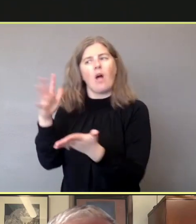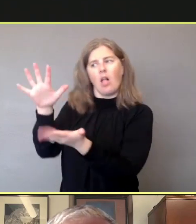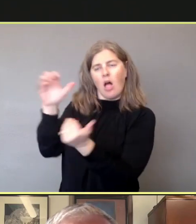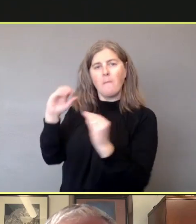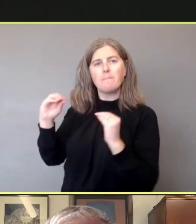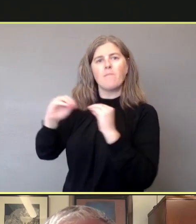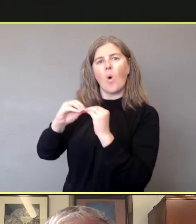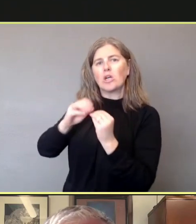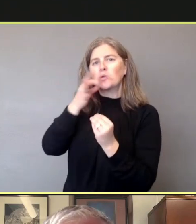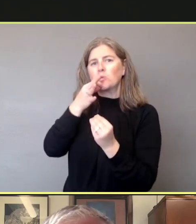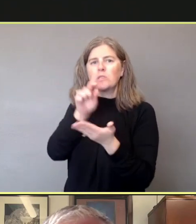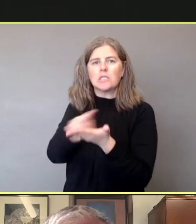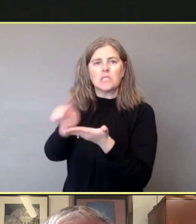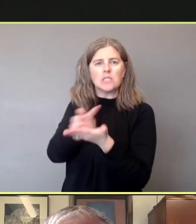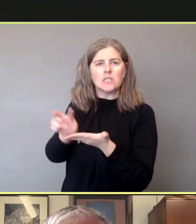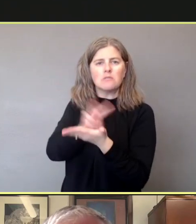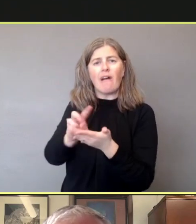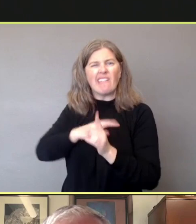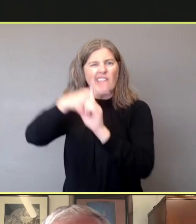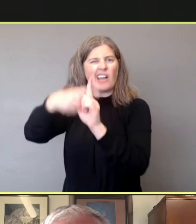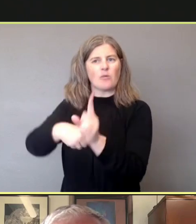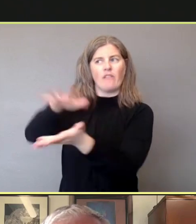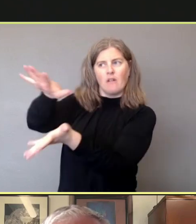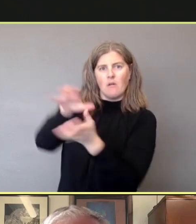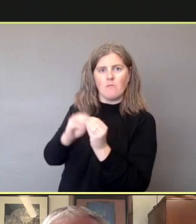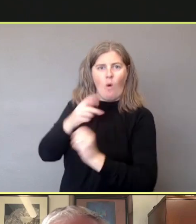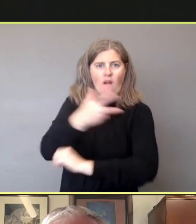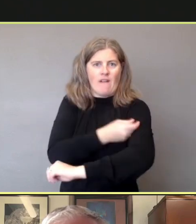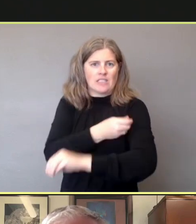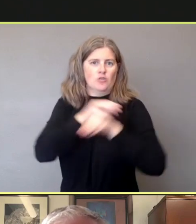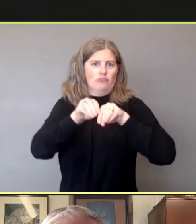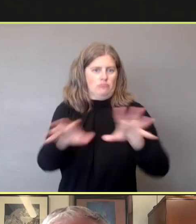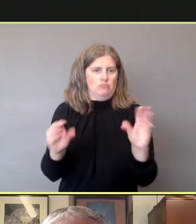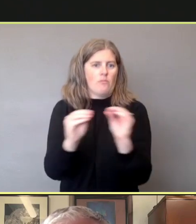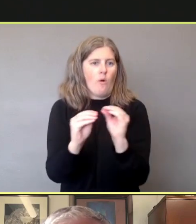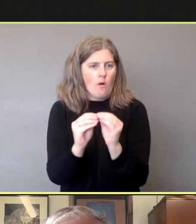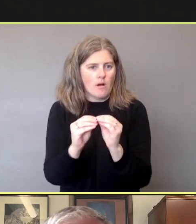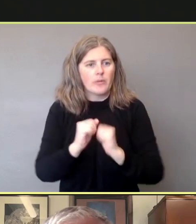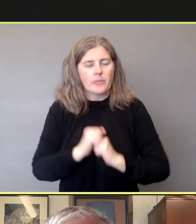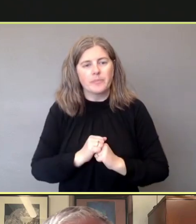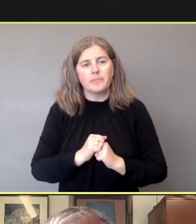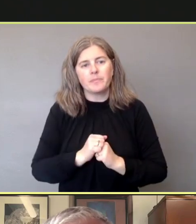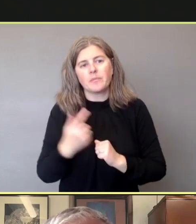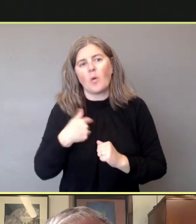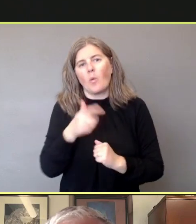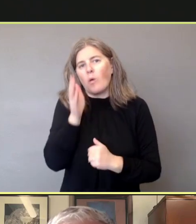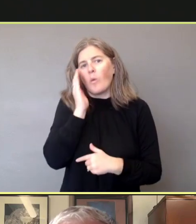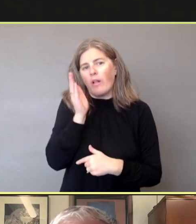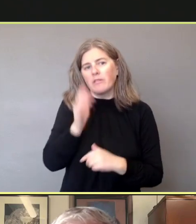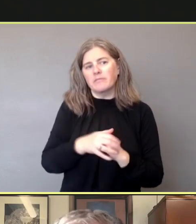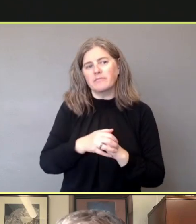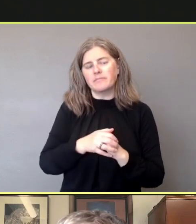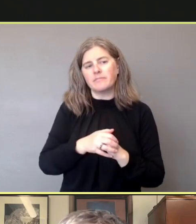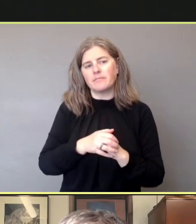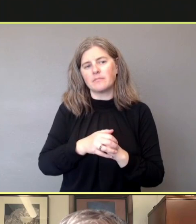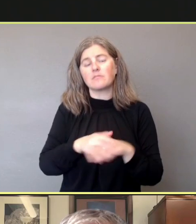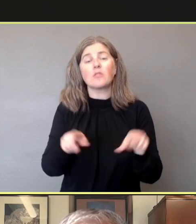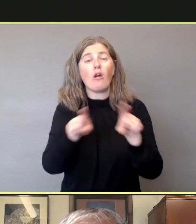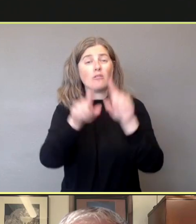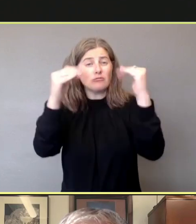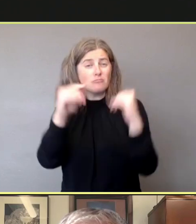in the coming weeks and particularly next month. And then we are going to, also there is